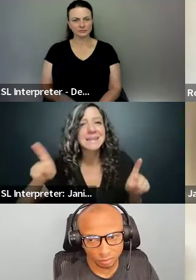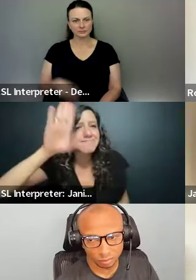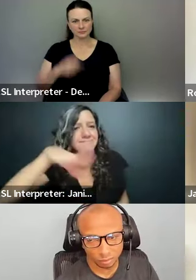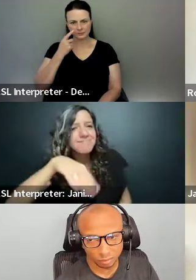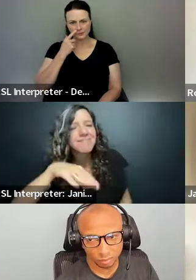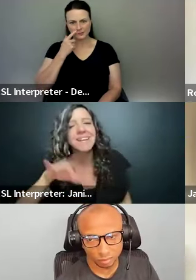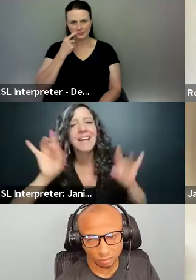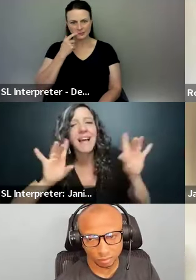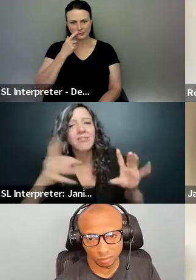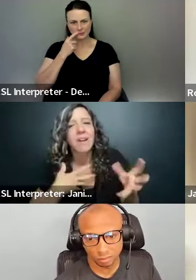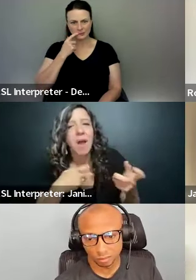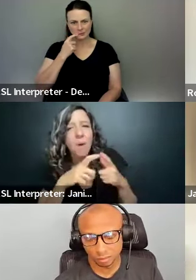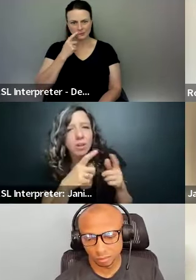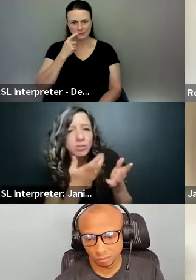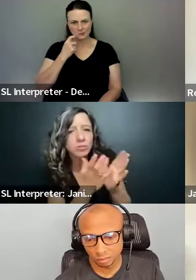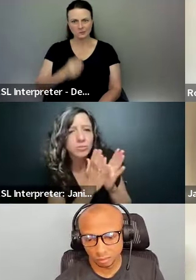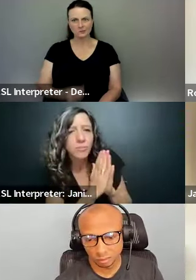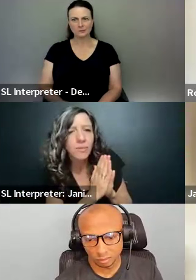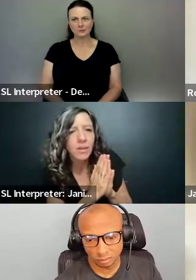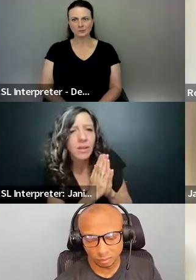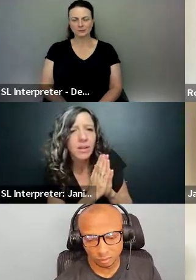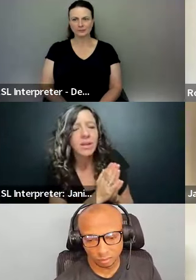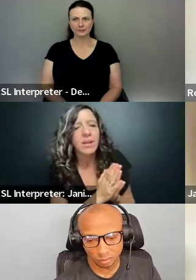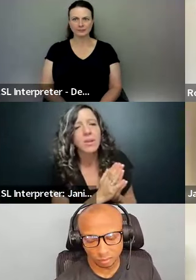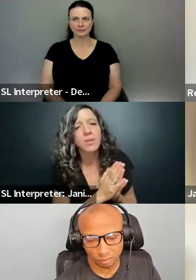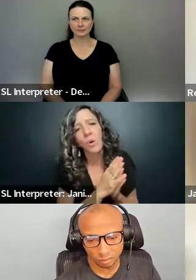was you who chose the music for the video?